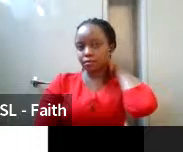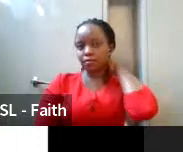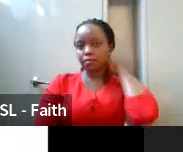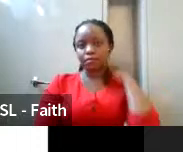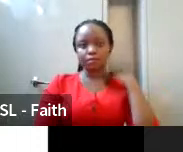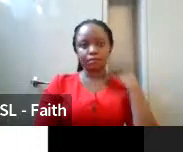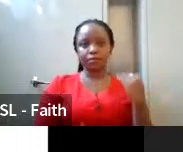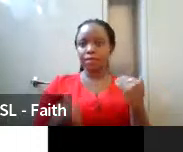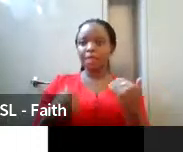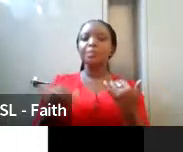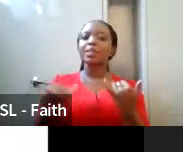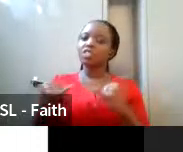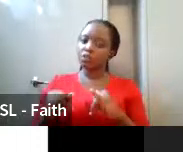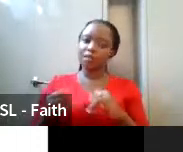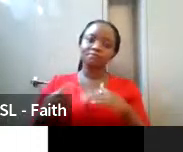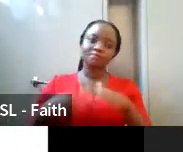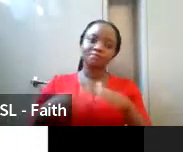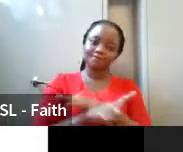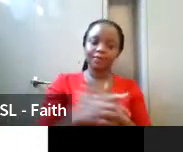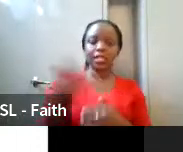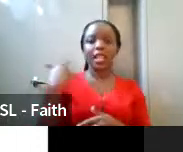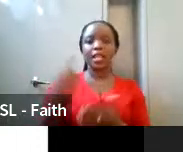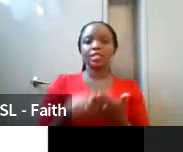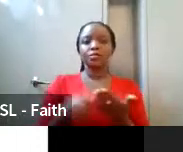I've gone there. I was even there last week